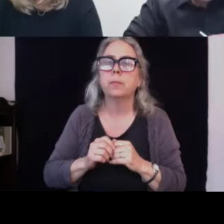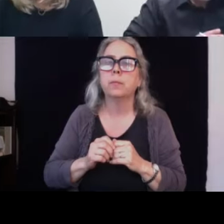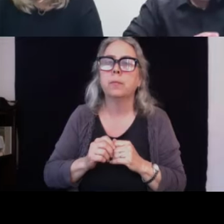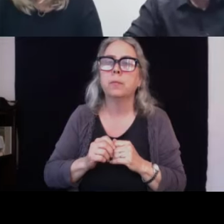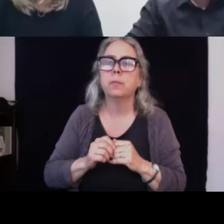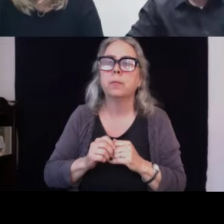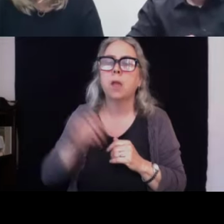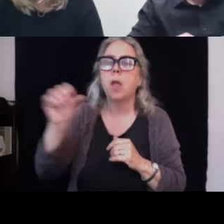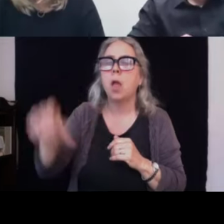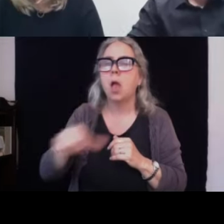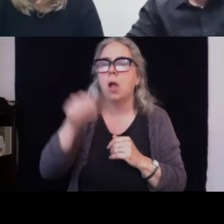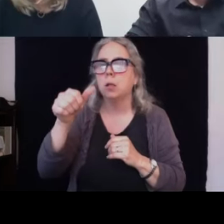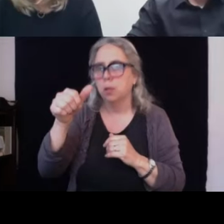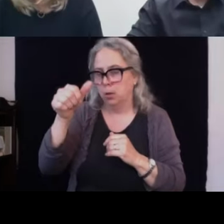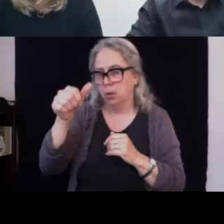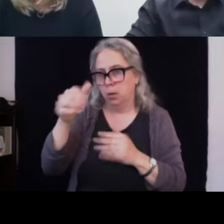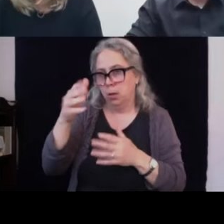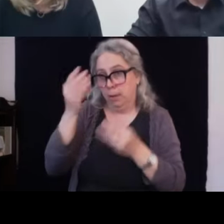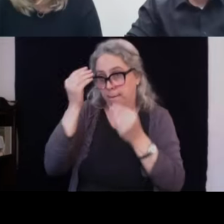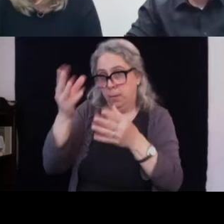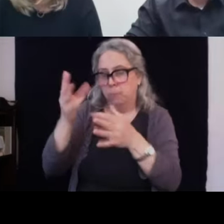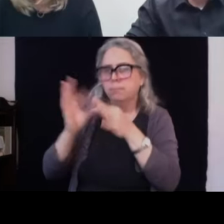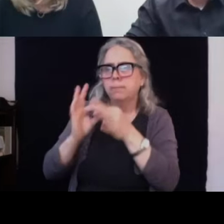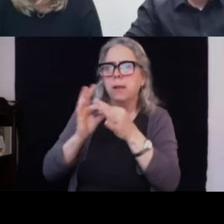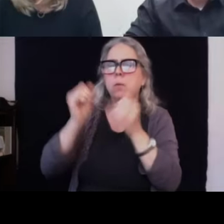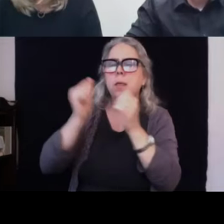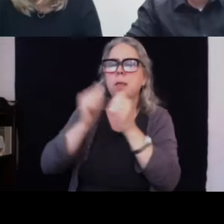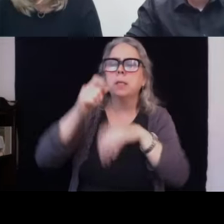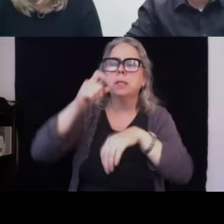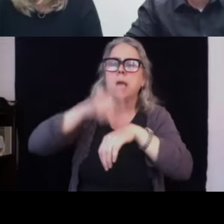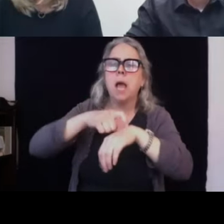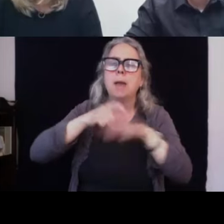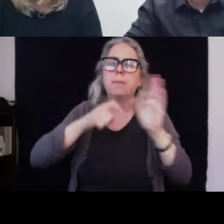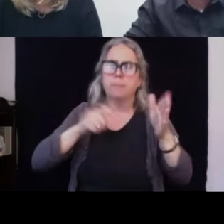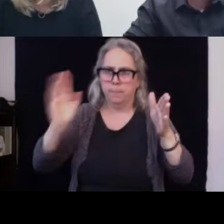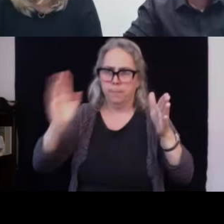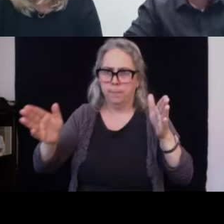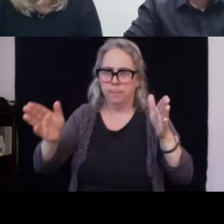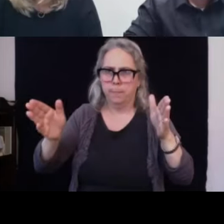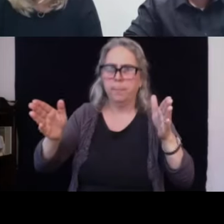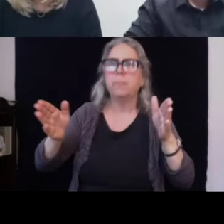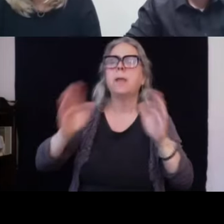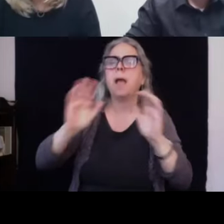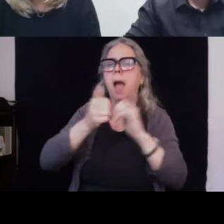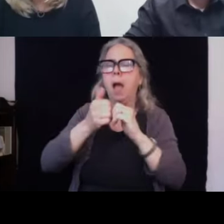Another piece of information that's out there is about the timeline that OADS has to make the determination.